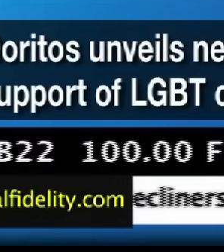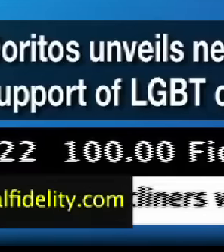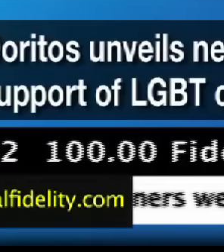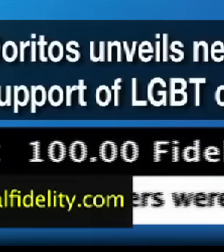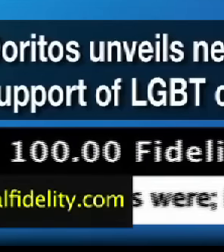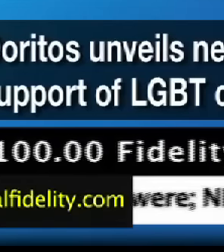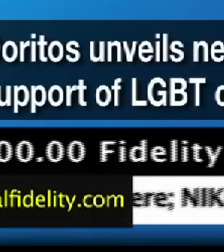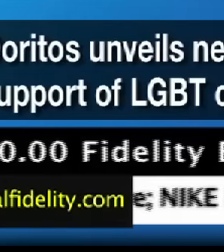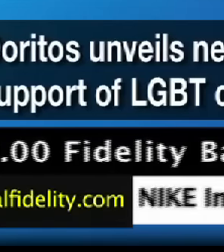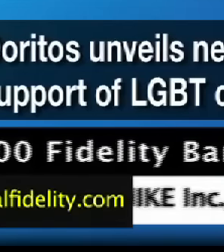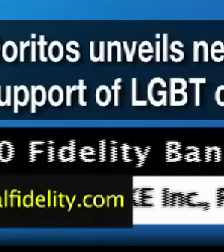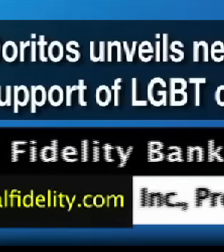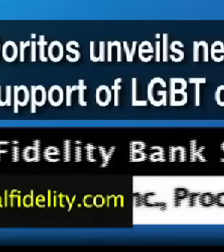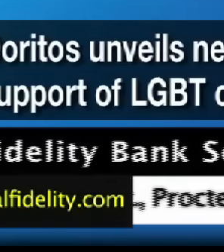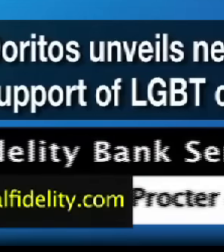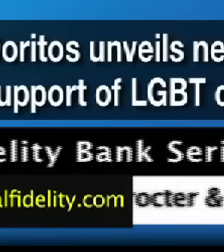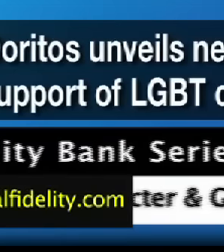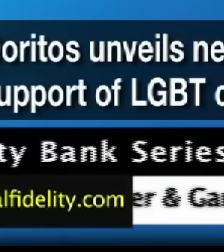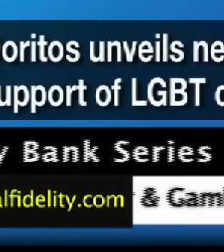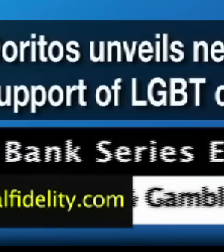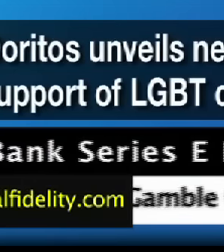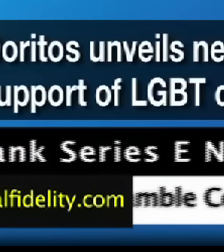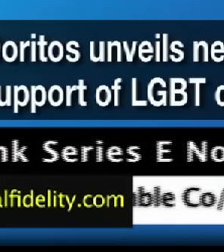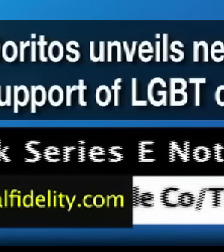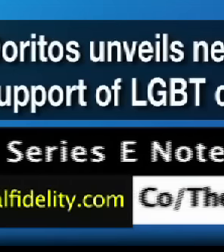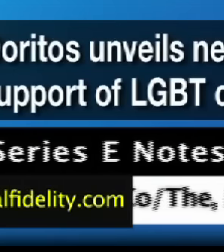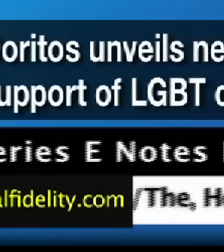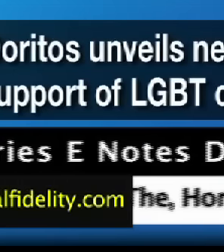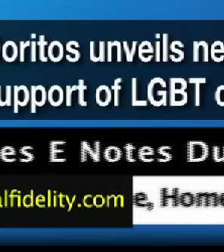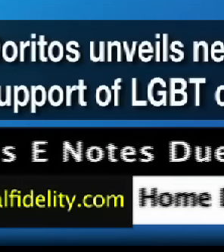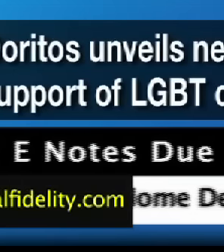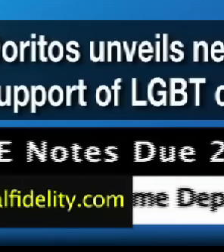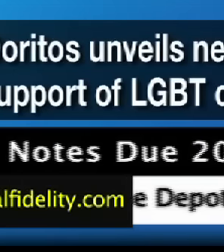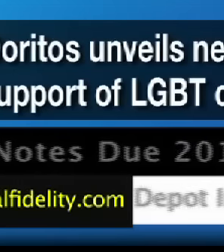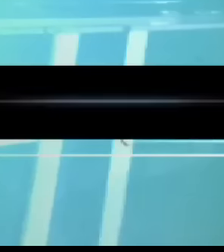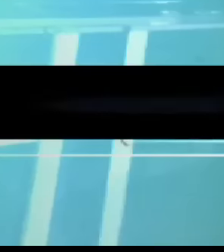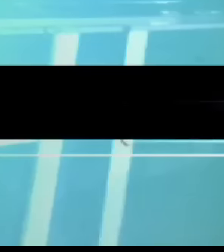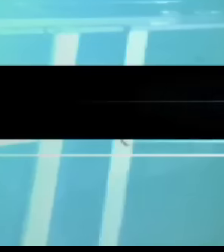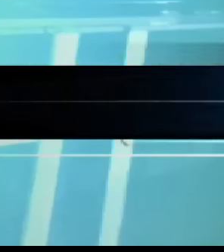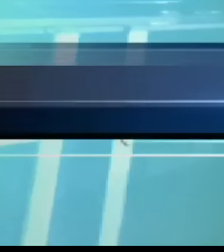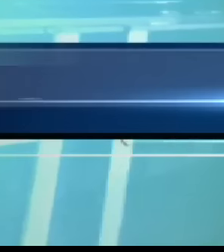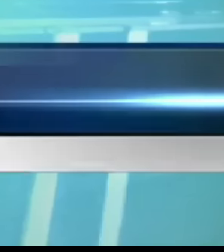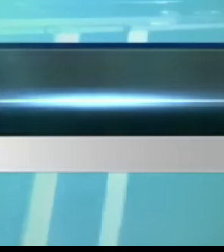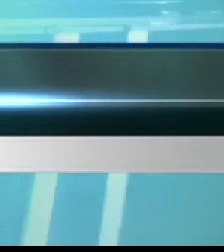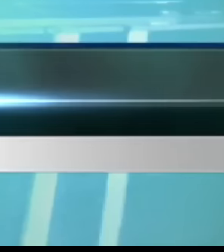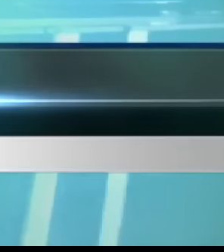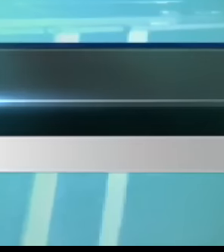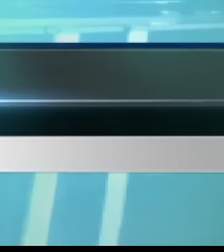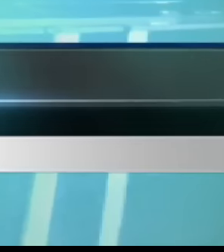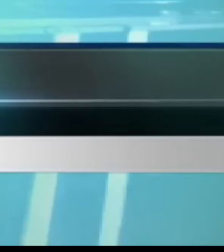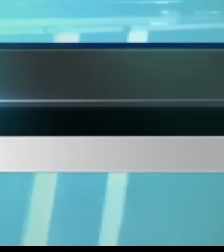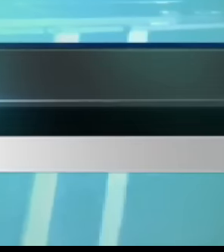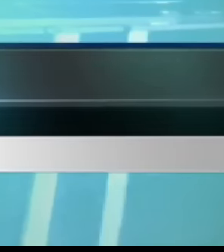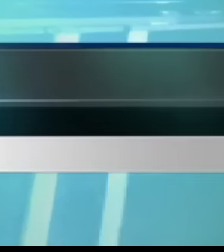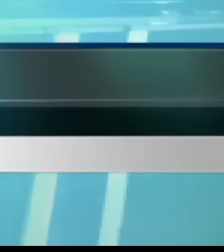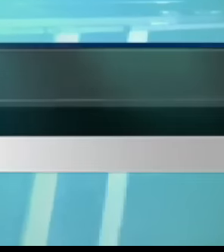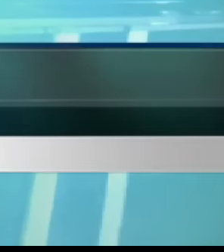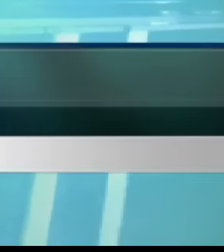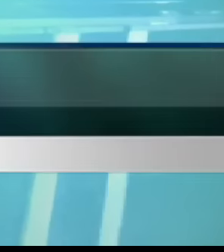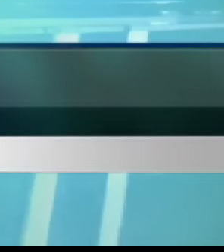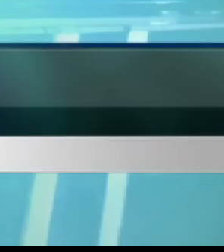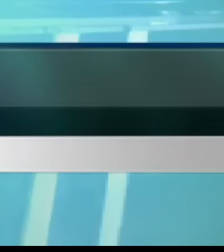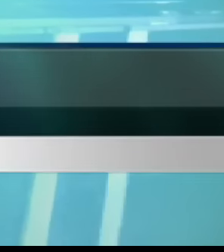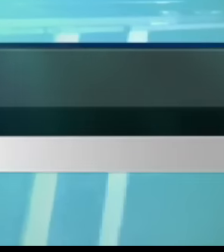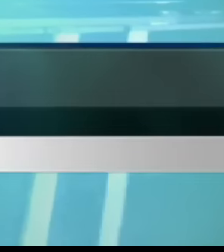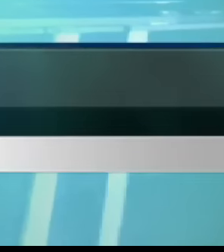customers must pledge $10 to It Gets Better project. The chips will be available come September 20th. That was your